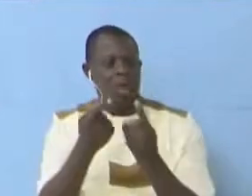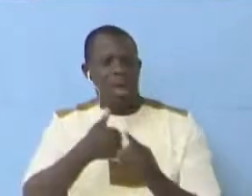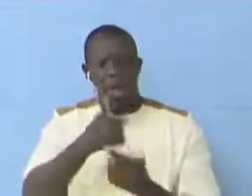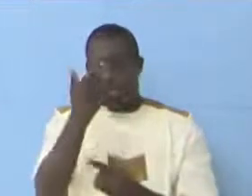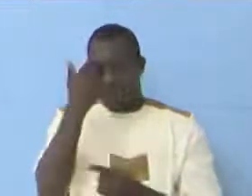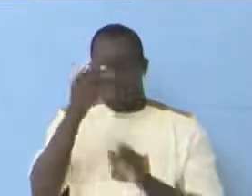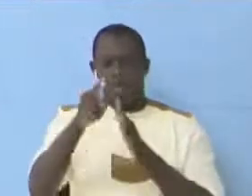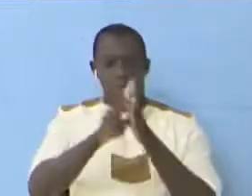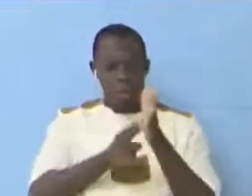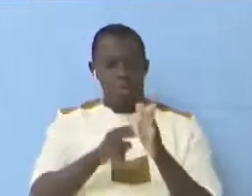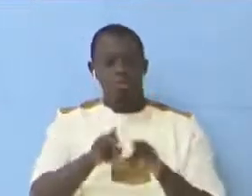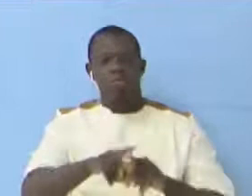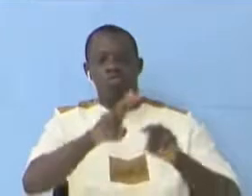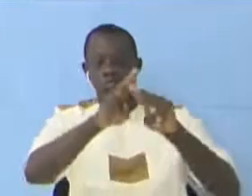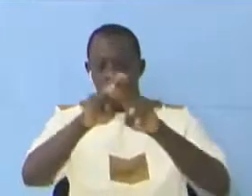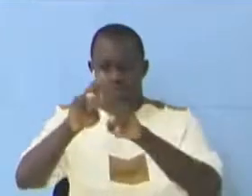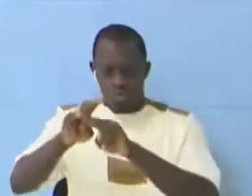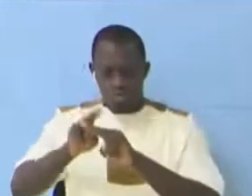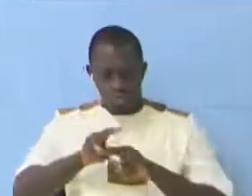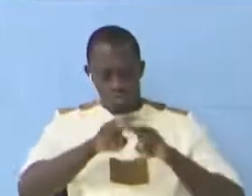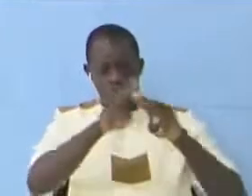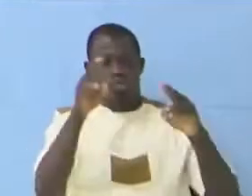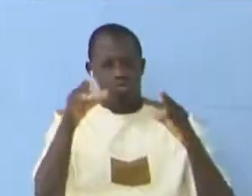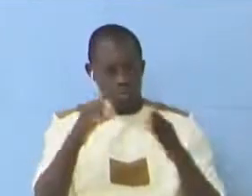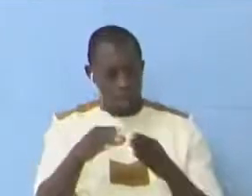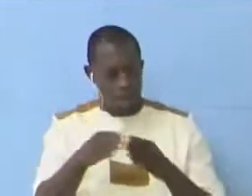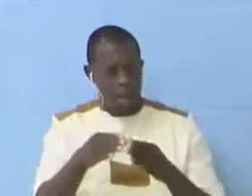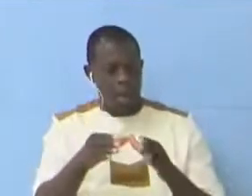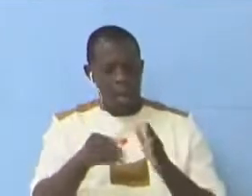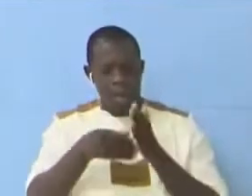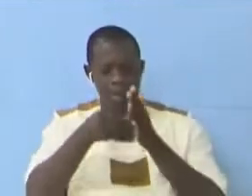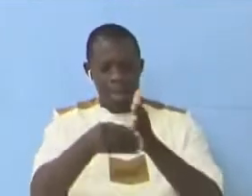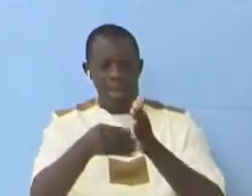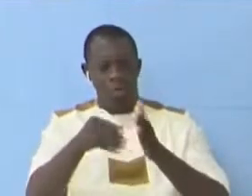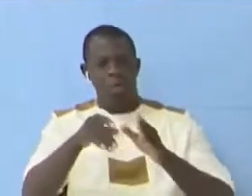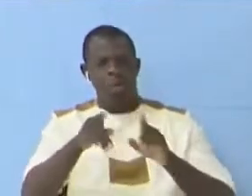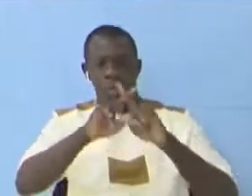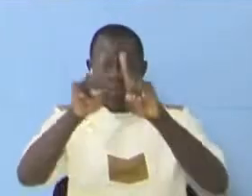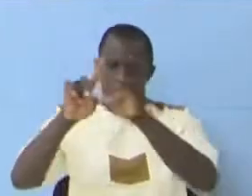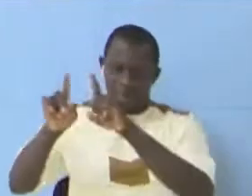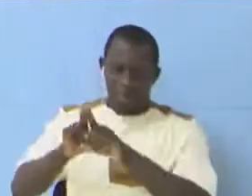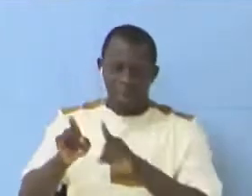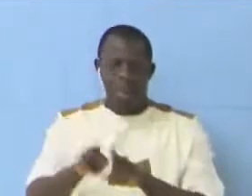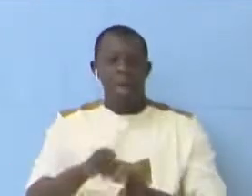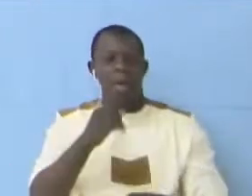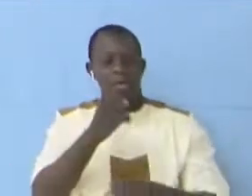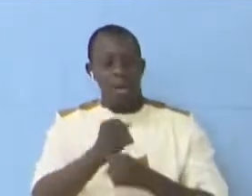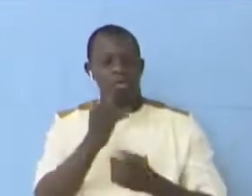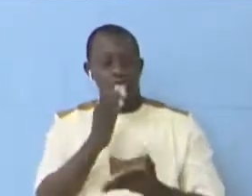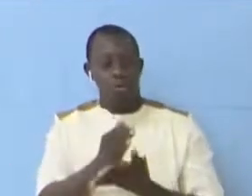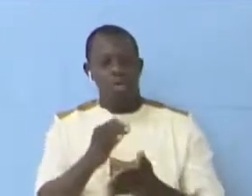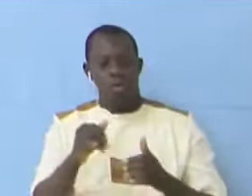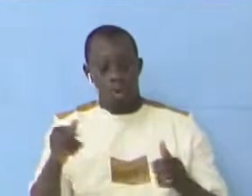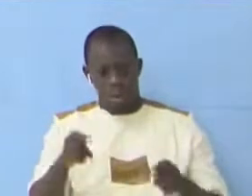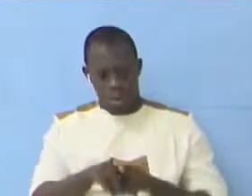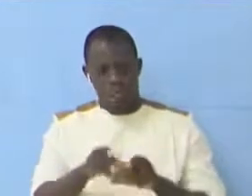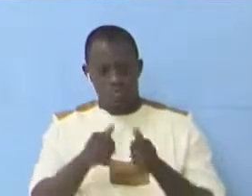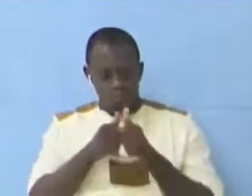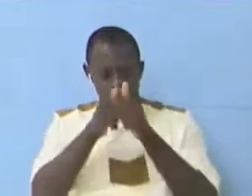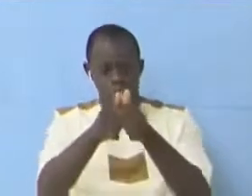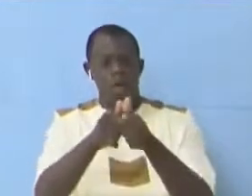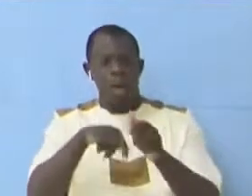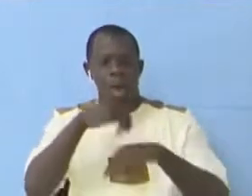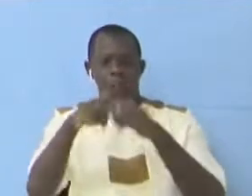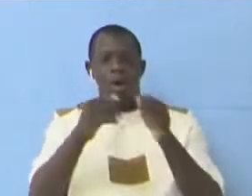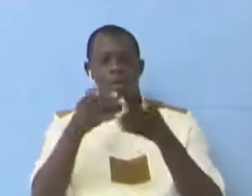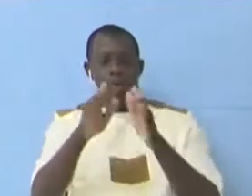least restore sanity. ci la oote nag meeting ci la wax directeur bi nag ne comme ñun ay directeur yaakaar naa war nañoo toog delloo nag cet